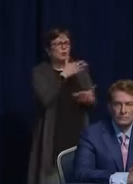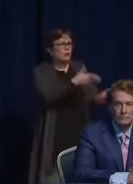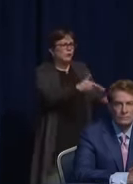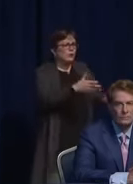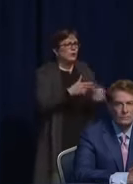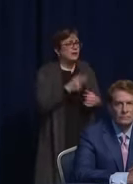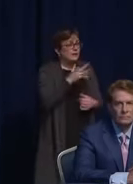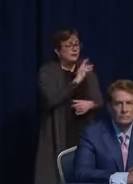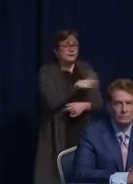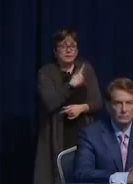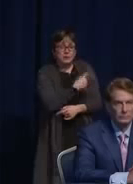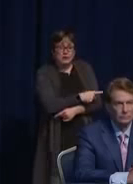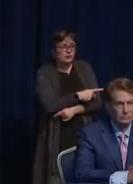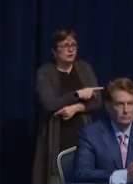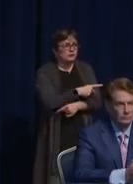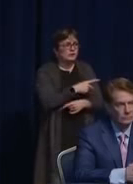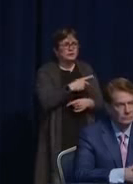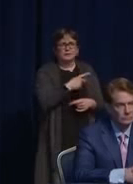among the fatalities?